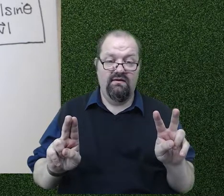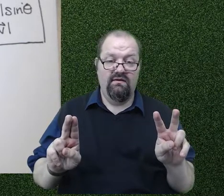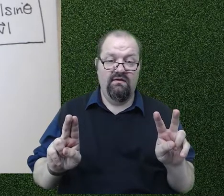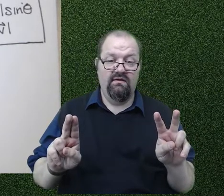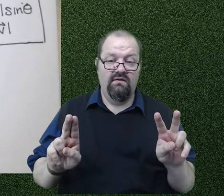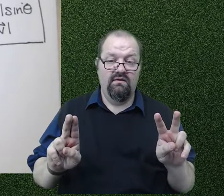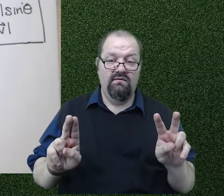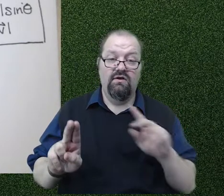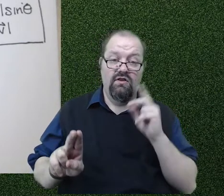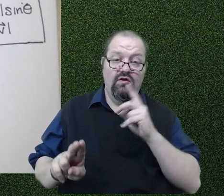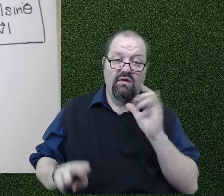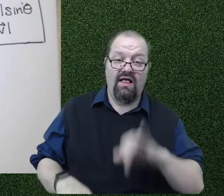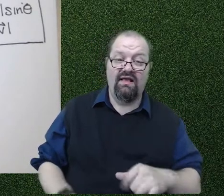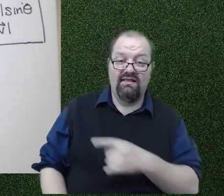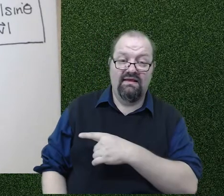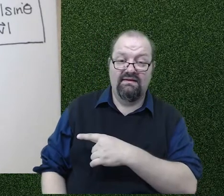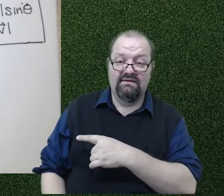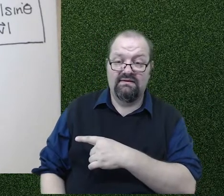look like this,